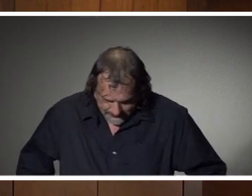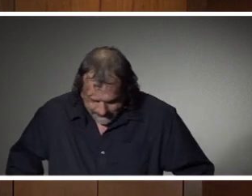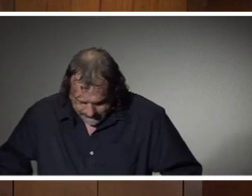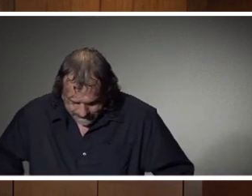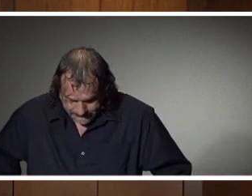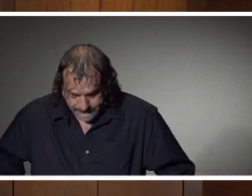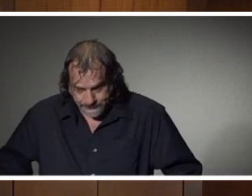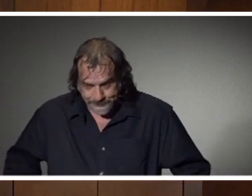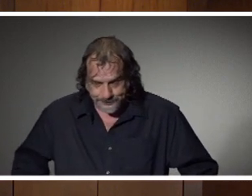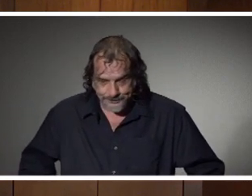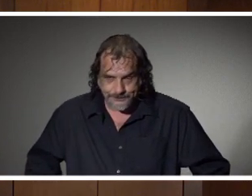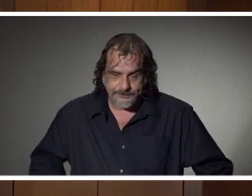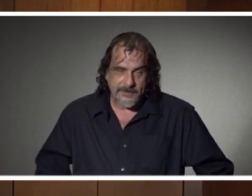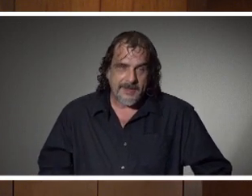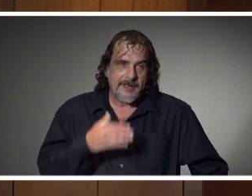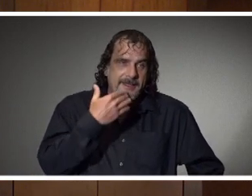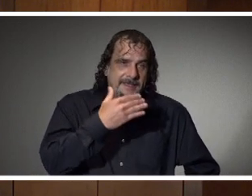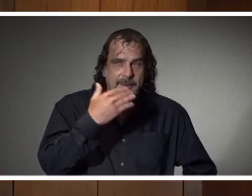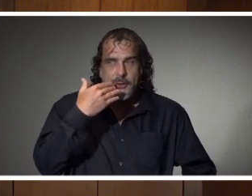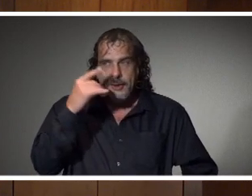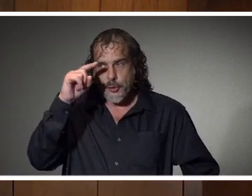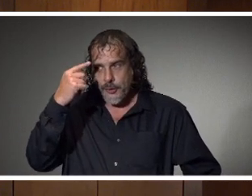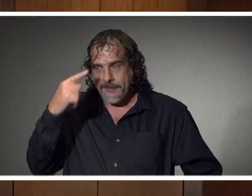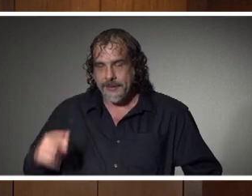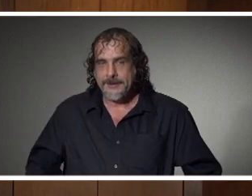question. Thank you, Renee. Thank you, Governor.